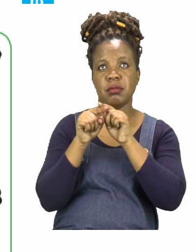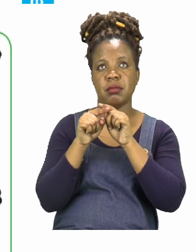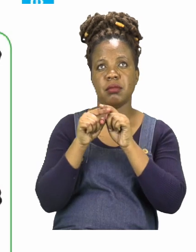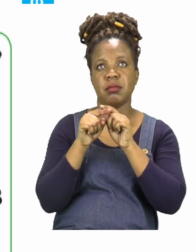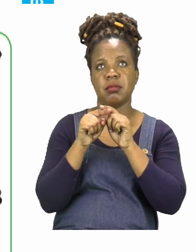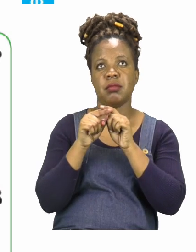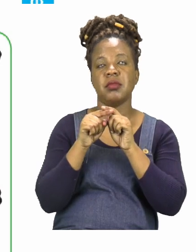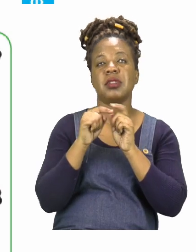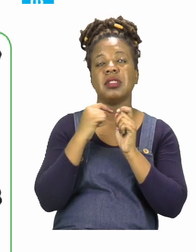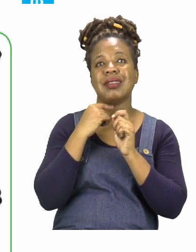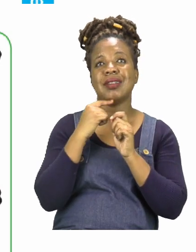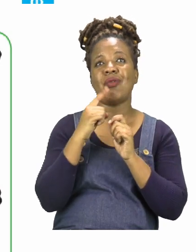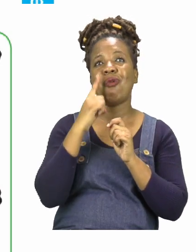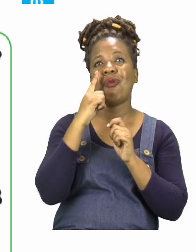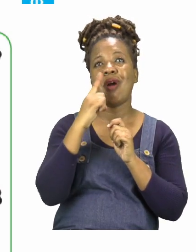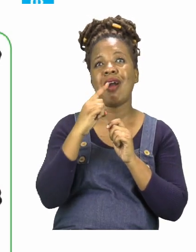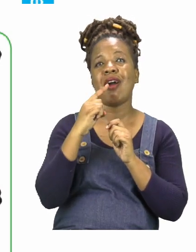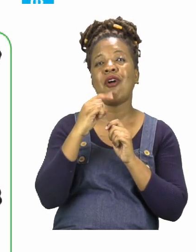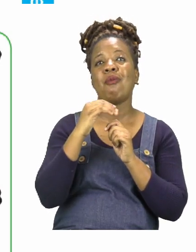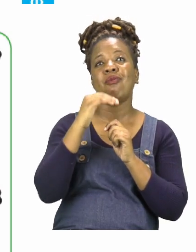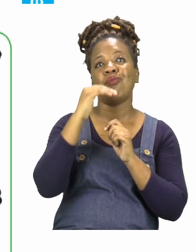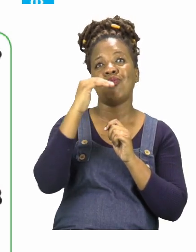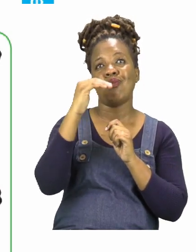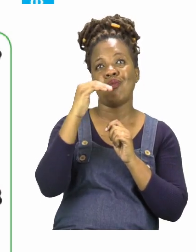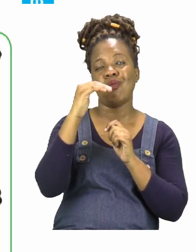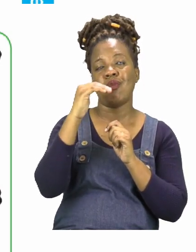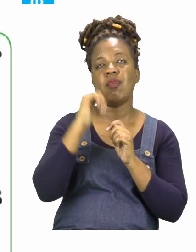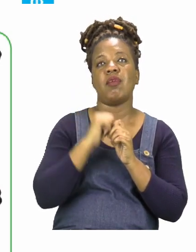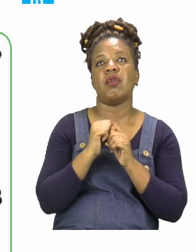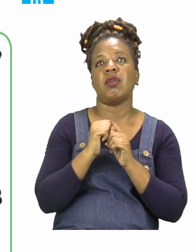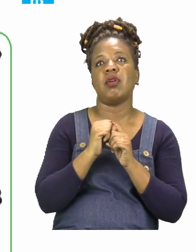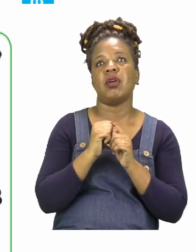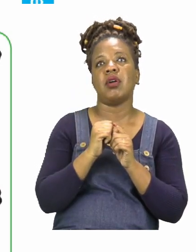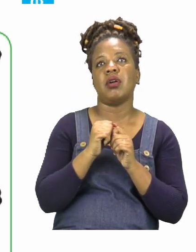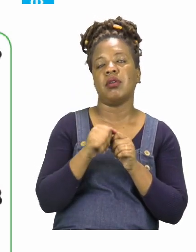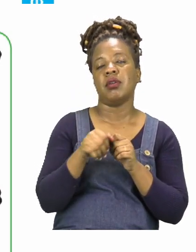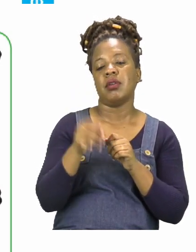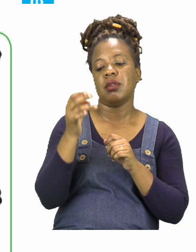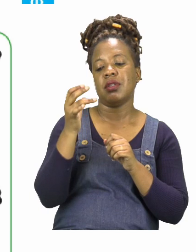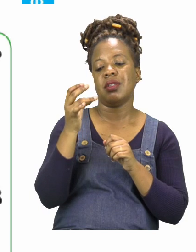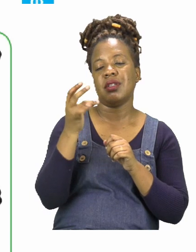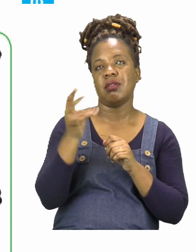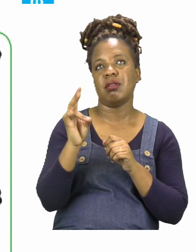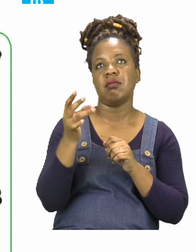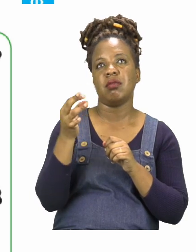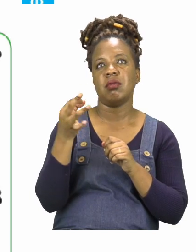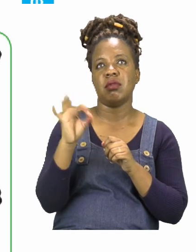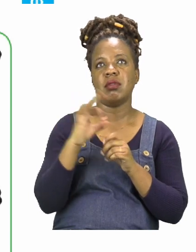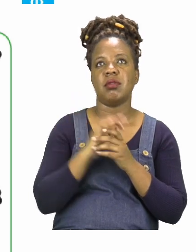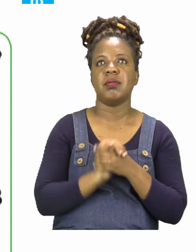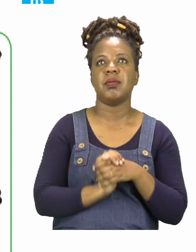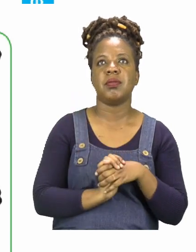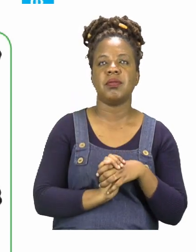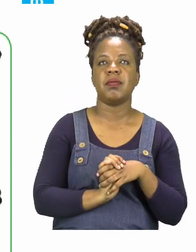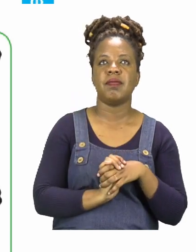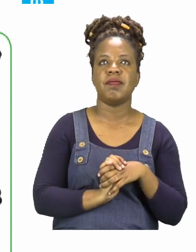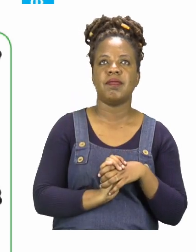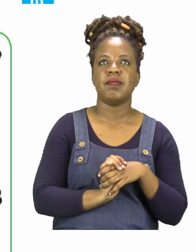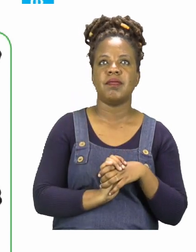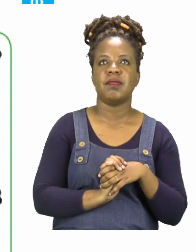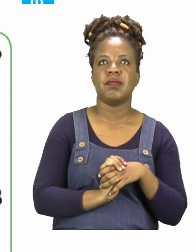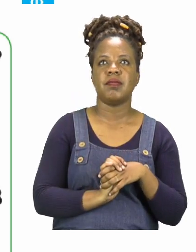is 1 more than 79. Today we're going to do the one that